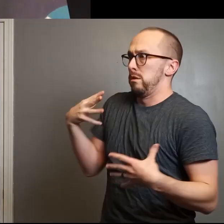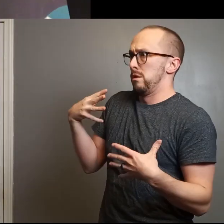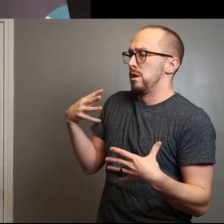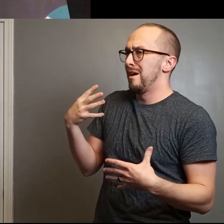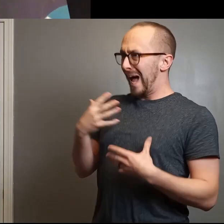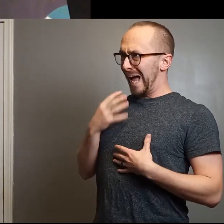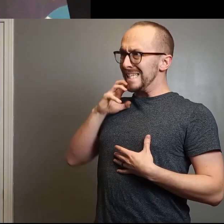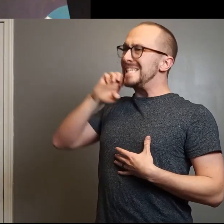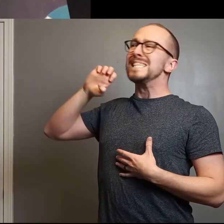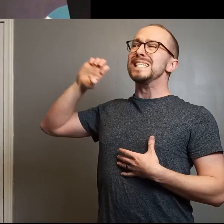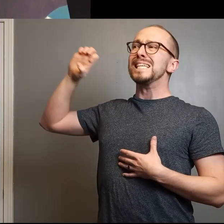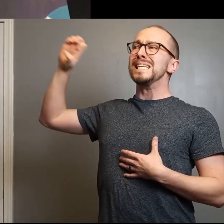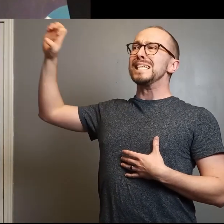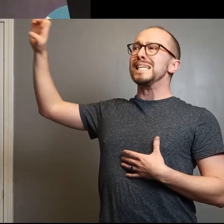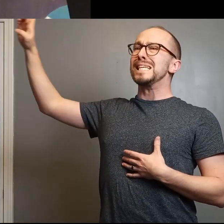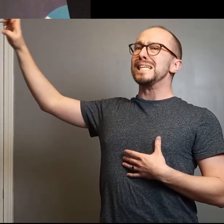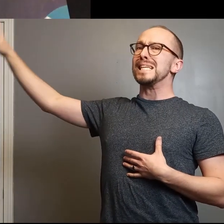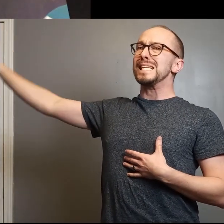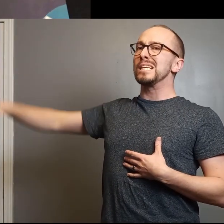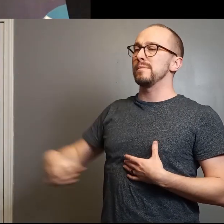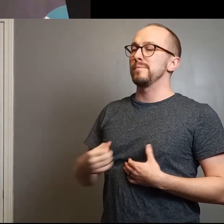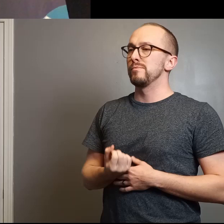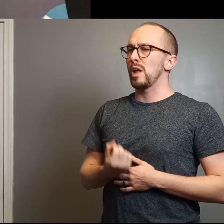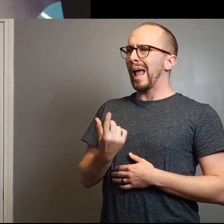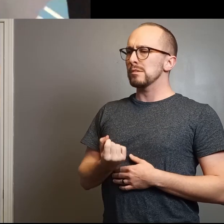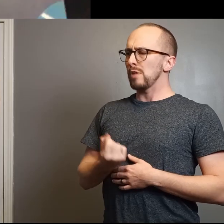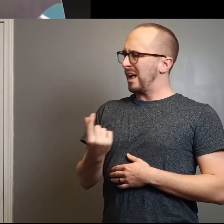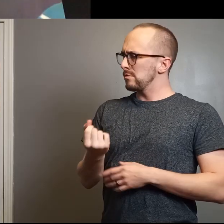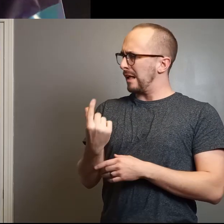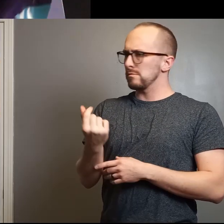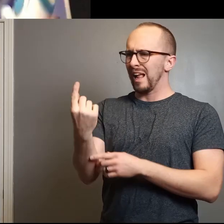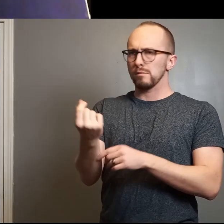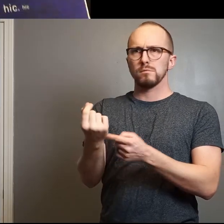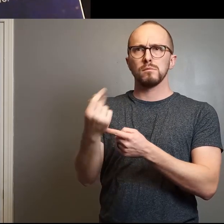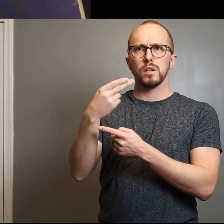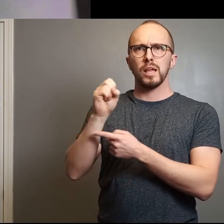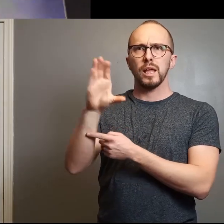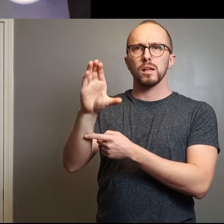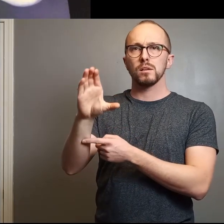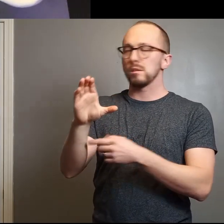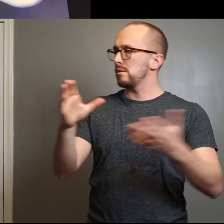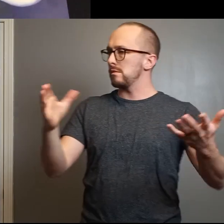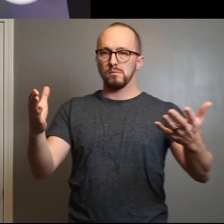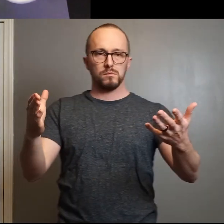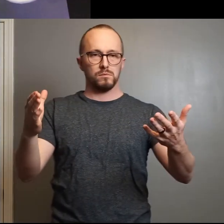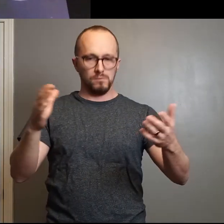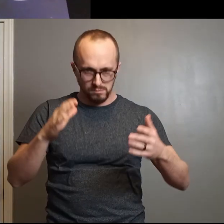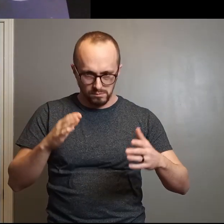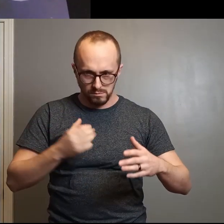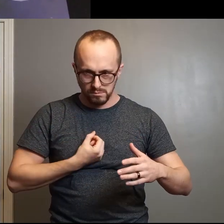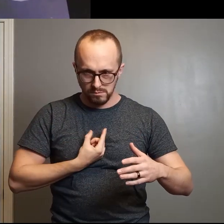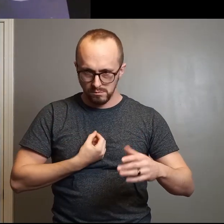Skeleton screamed. Ah! Hic, hic, hic. The